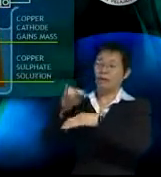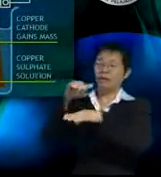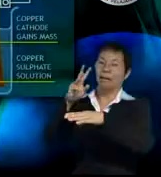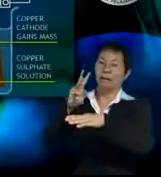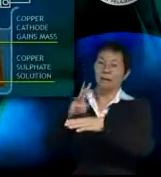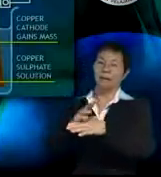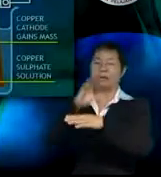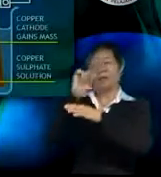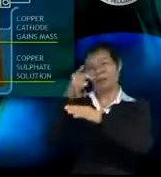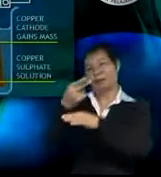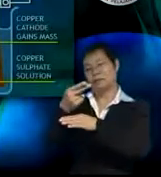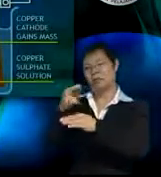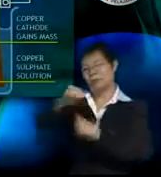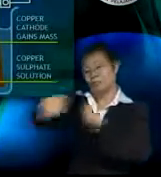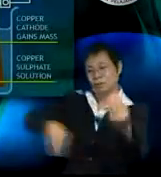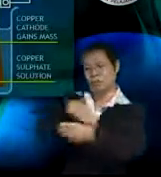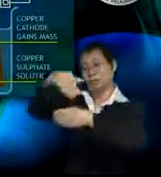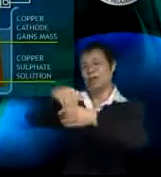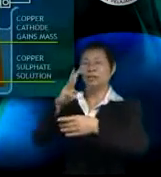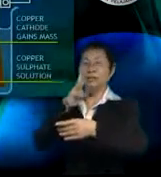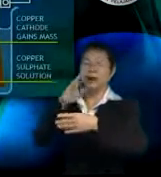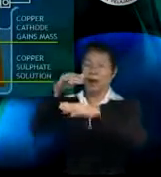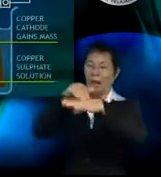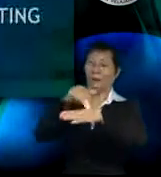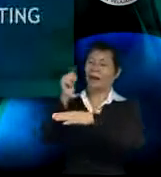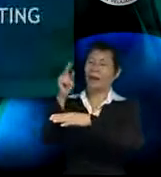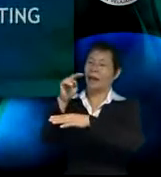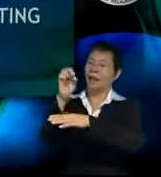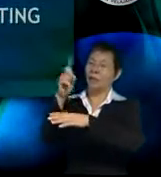cathode, they were replaced in the solution at the anode.